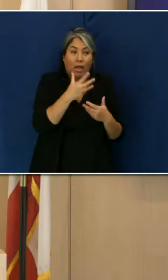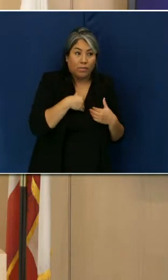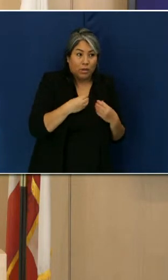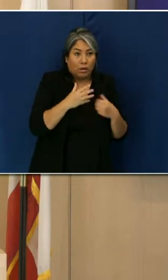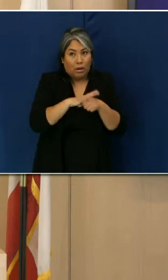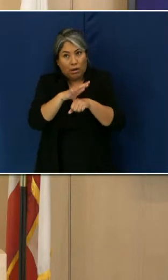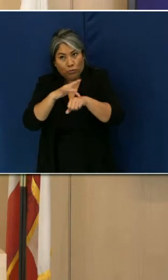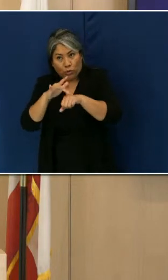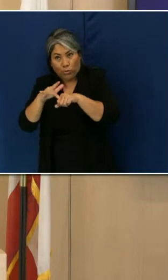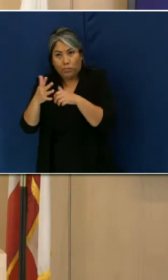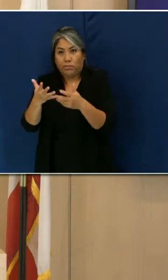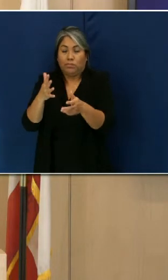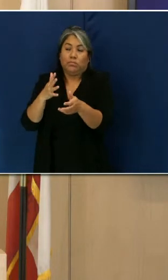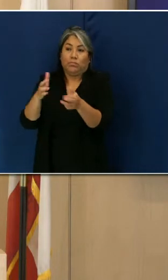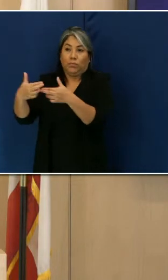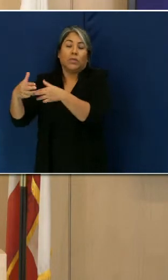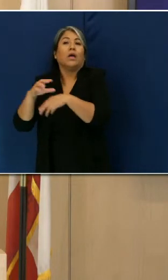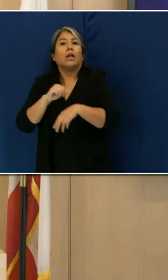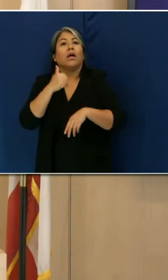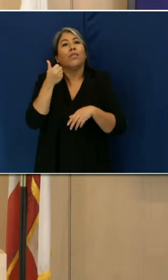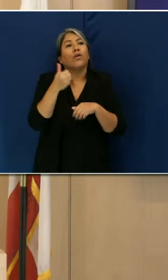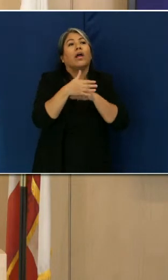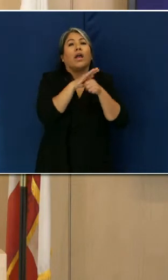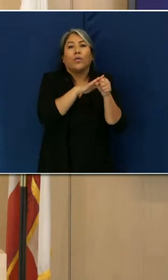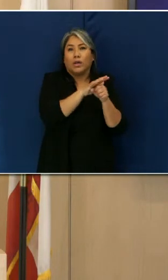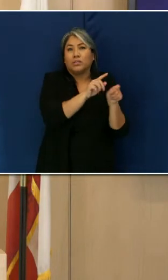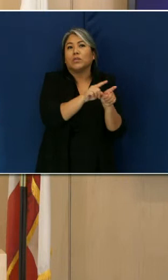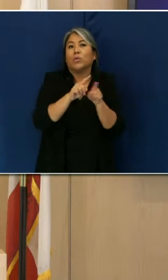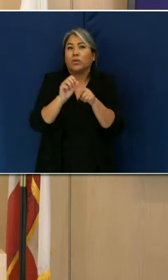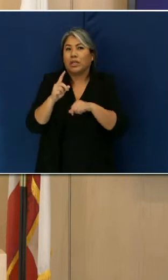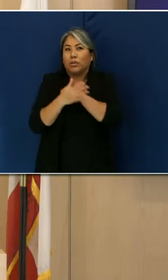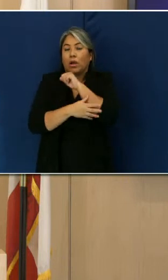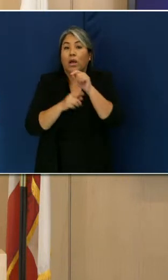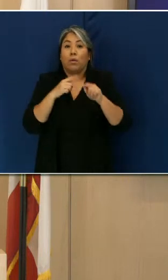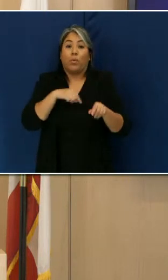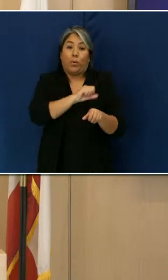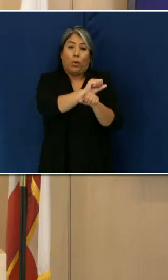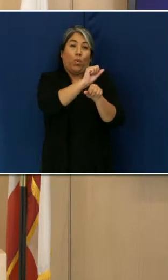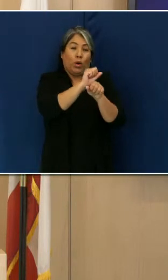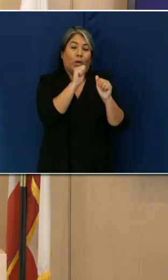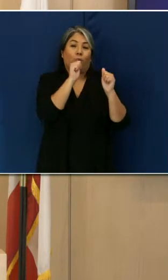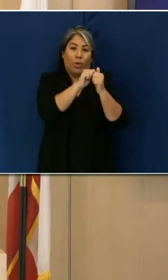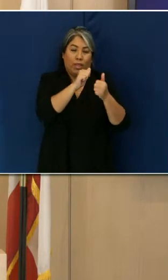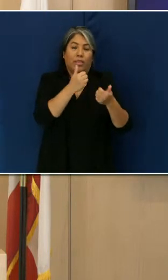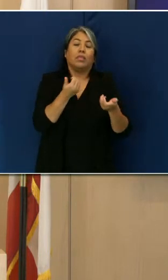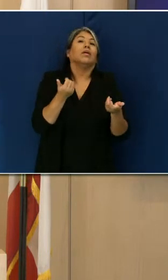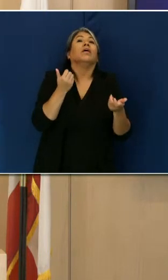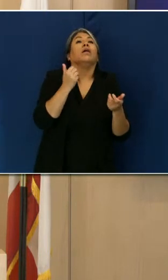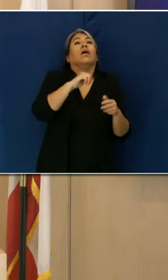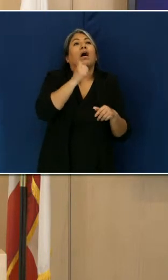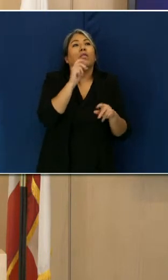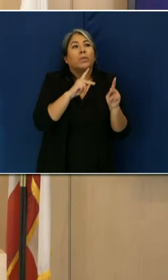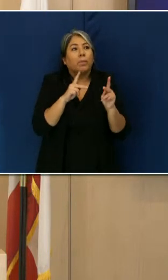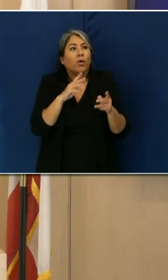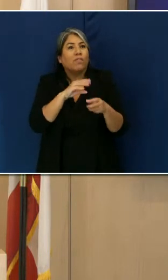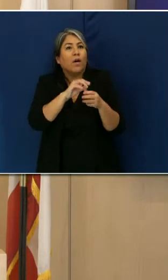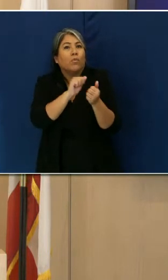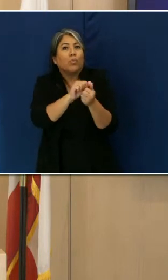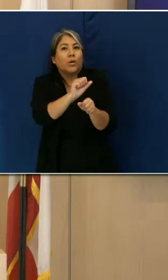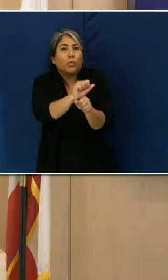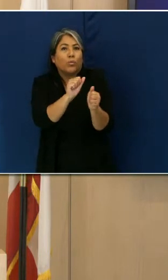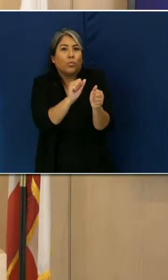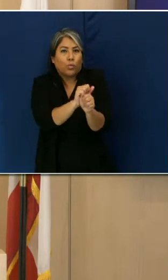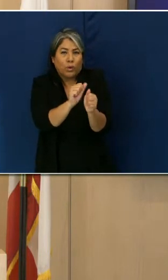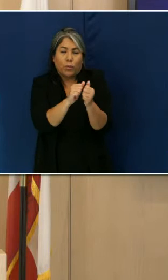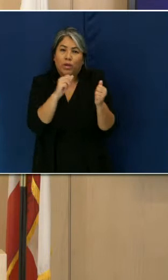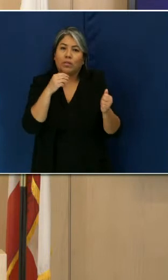partners in North County and other areas. We are working with a lot of the individuals involved in homelessness about how we might increase access to those